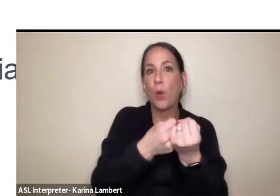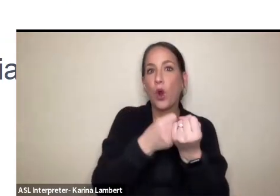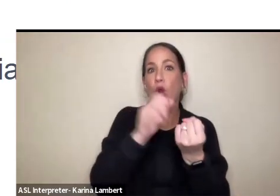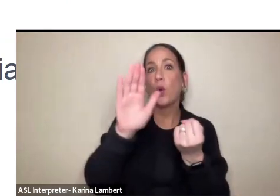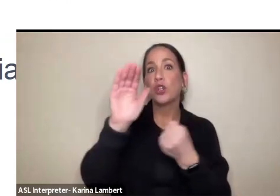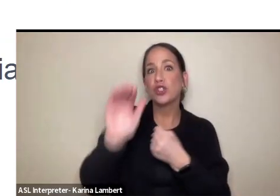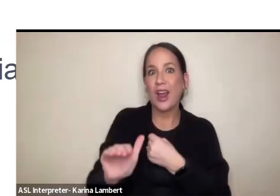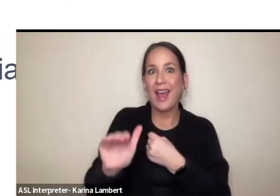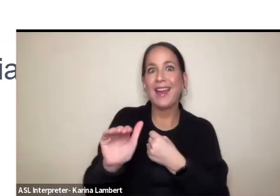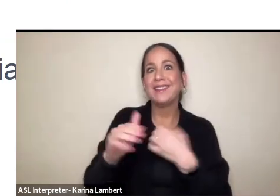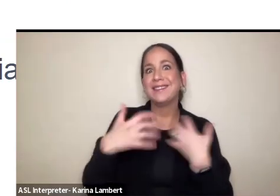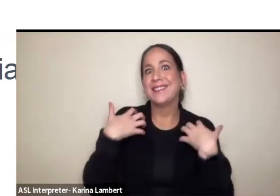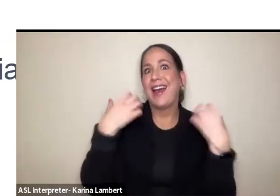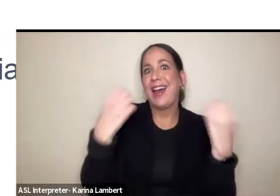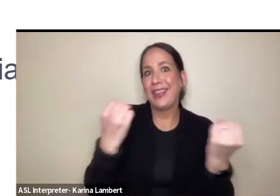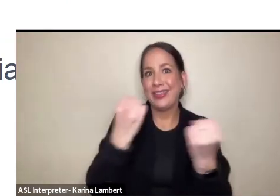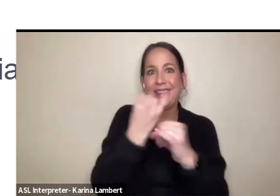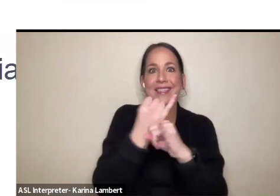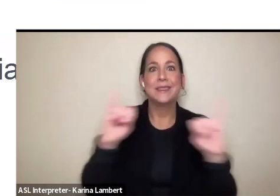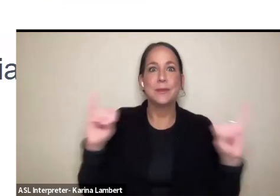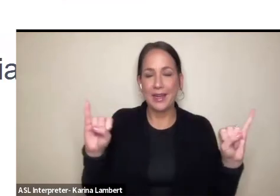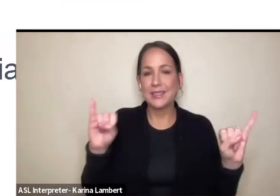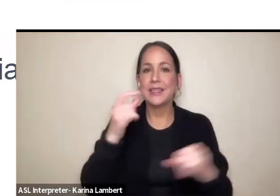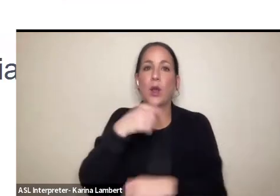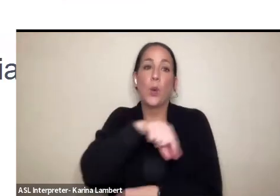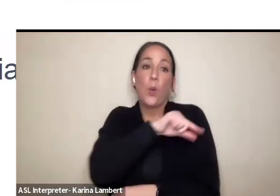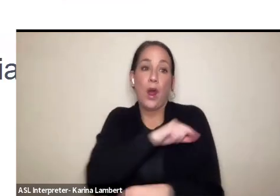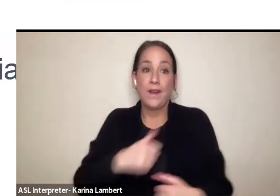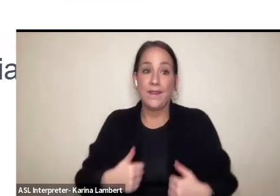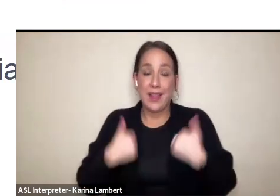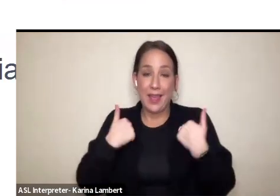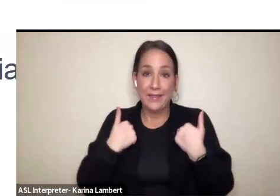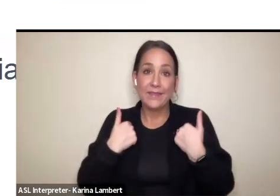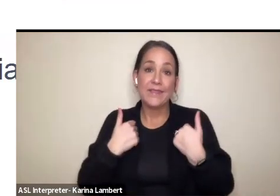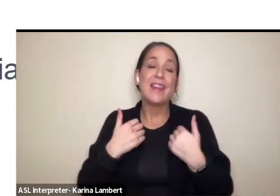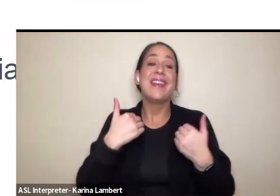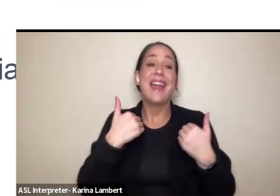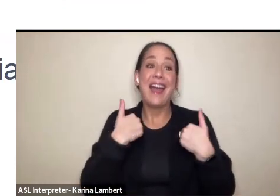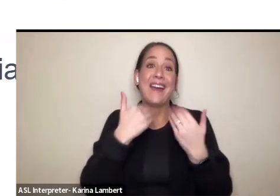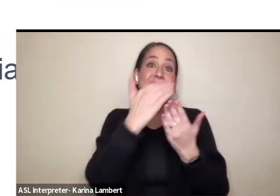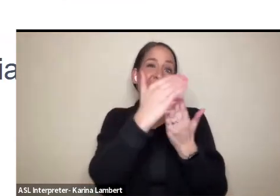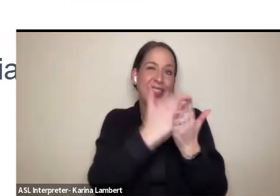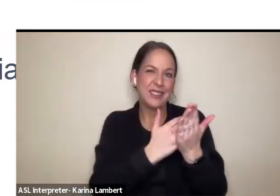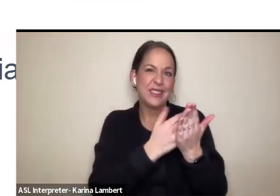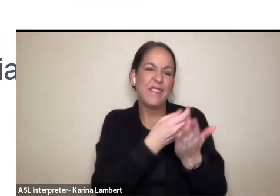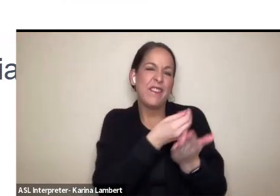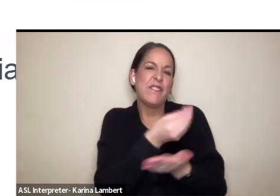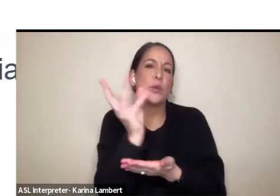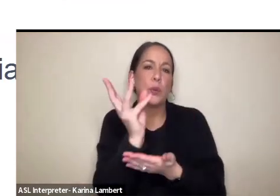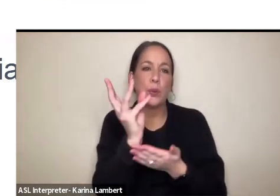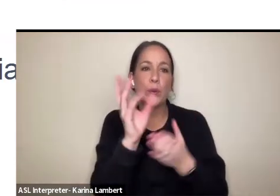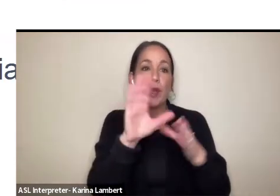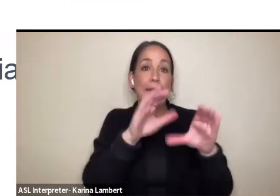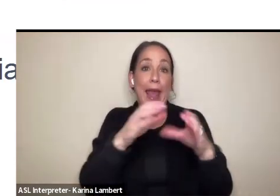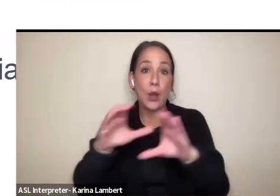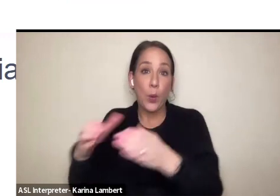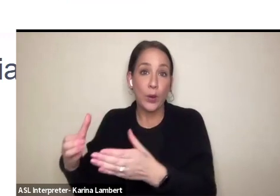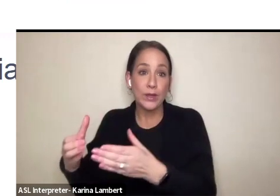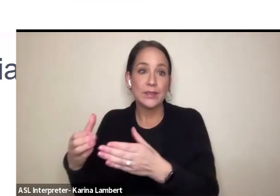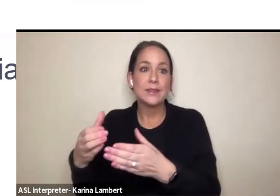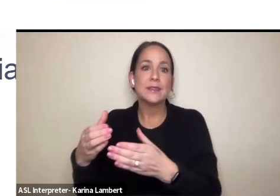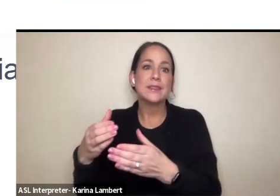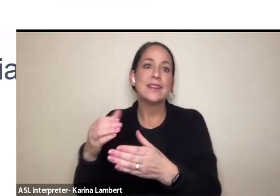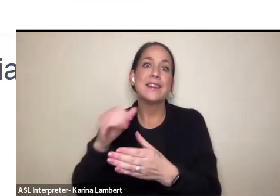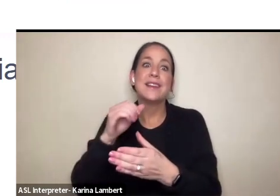of life. They did list a couple of categories, not to be intended to be